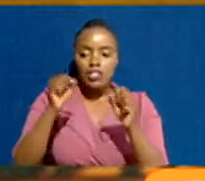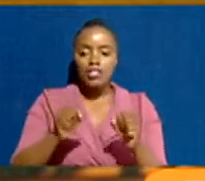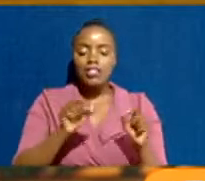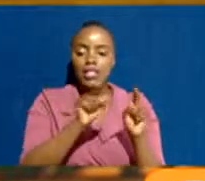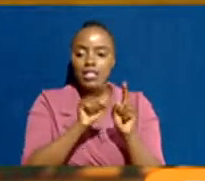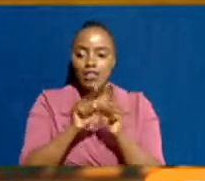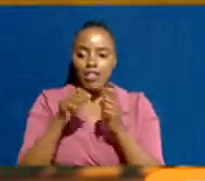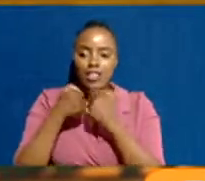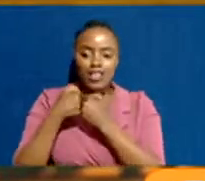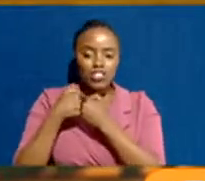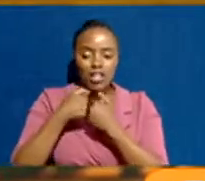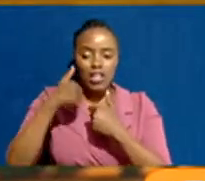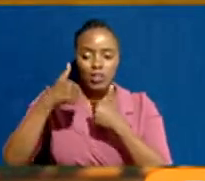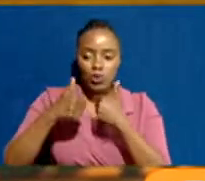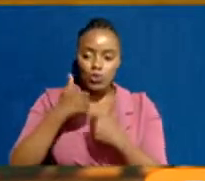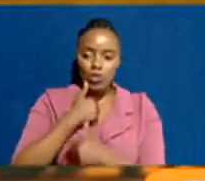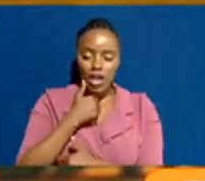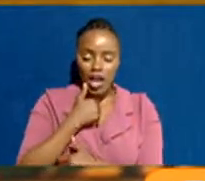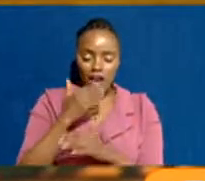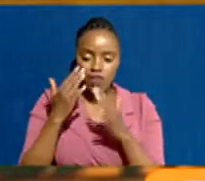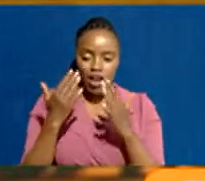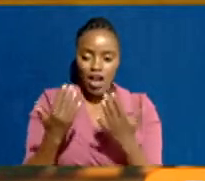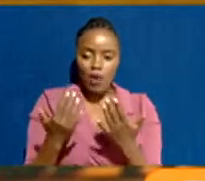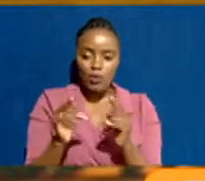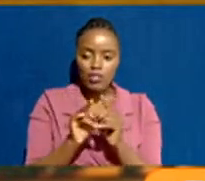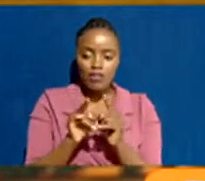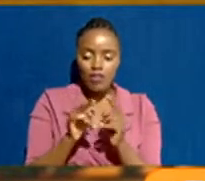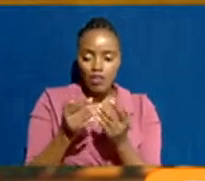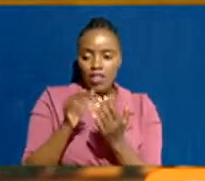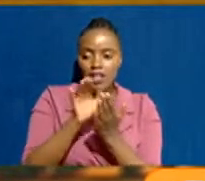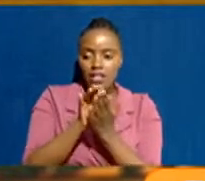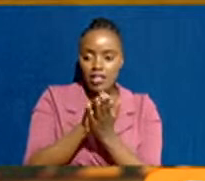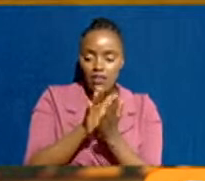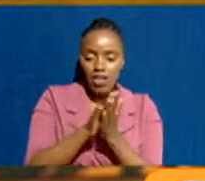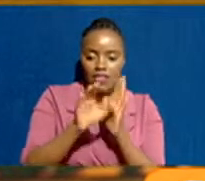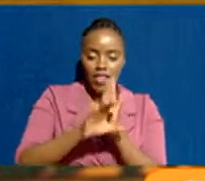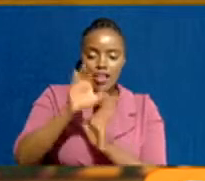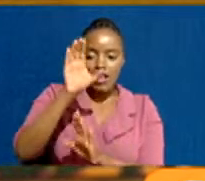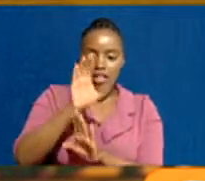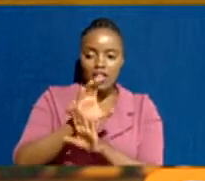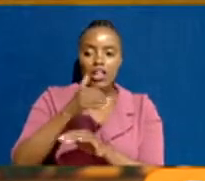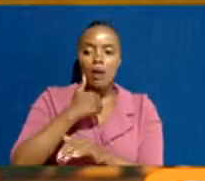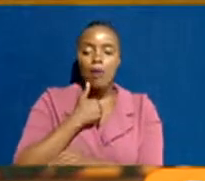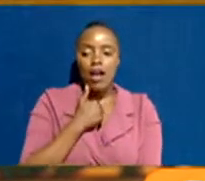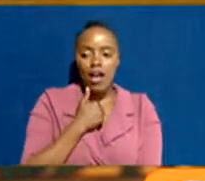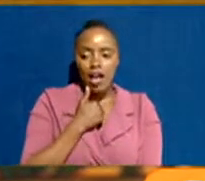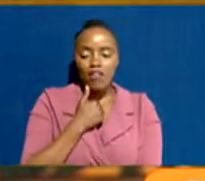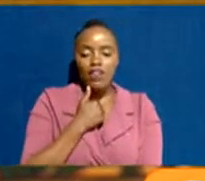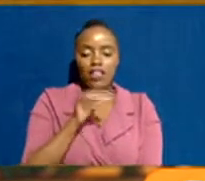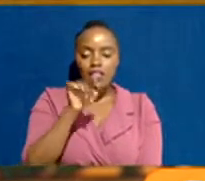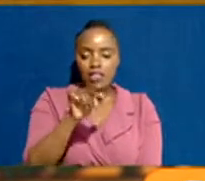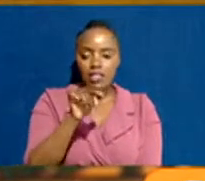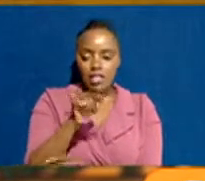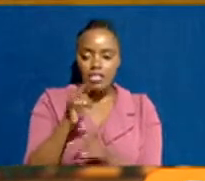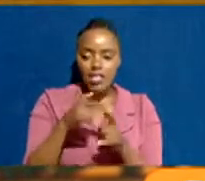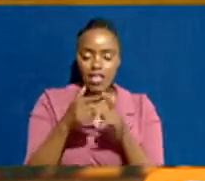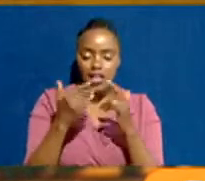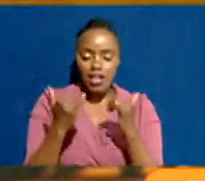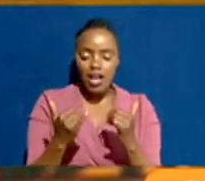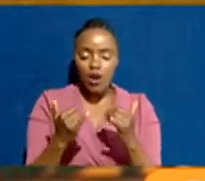despite the challenges that we have been facing in terms of the mutilation that the curriculum has been facing. And that brings me to